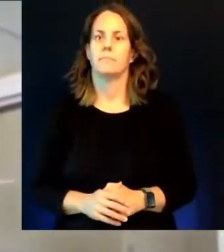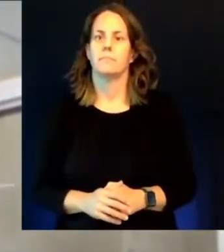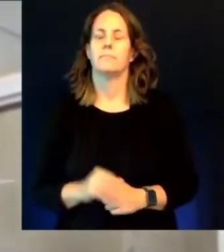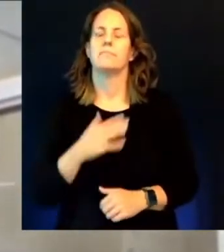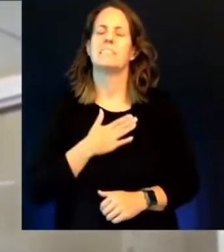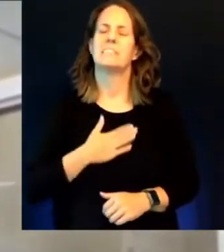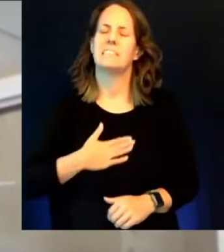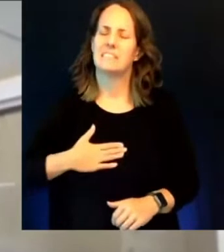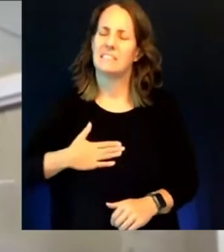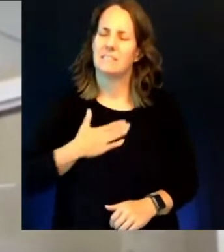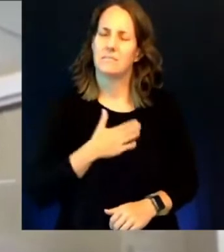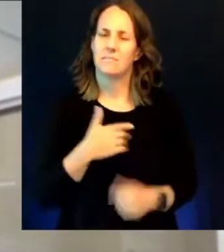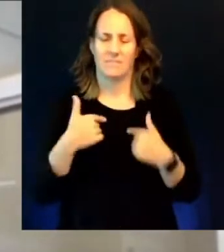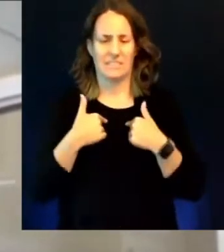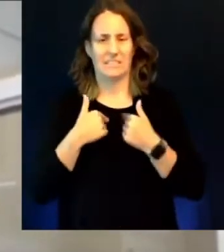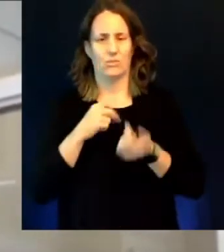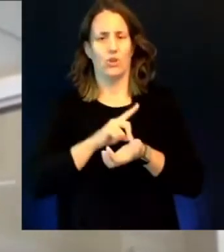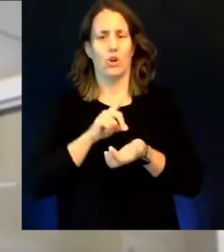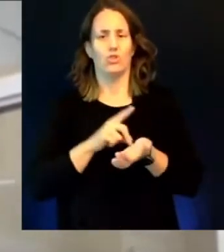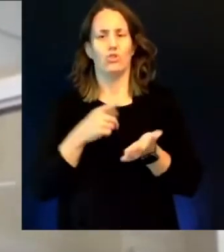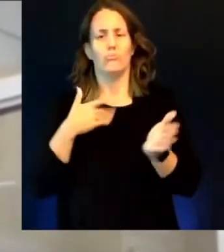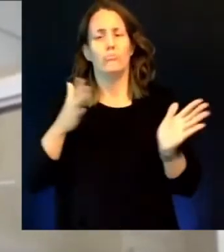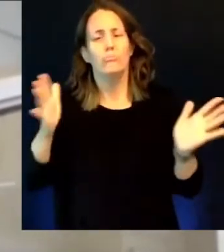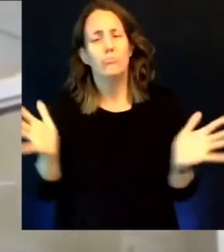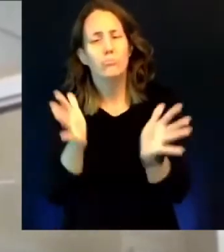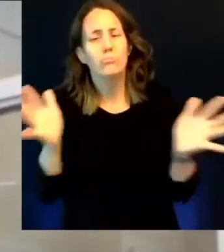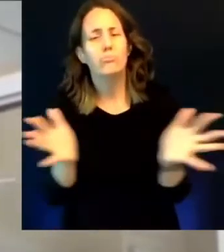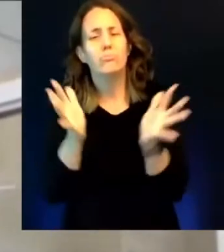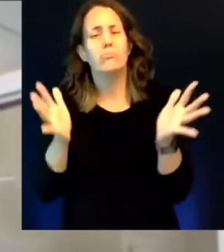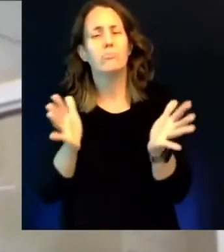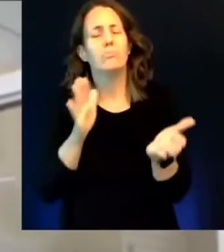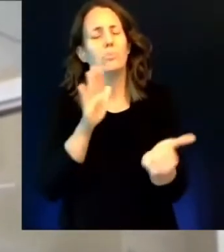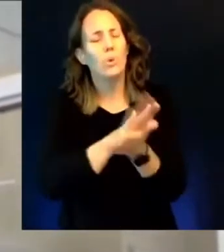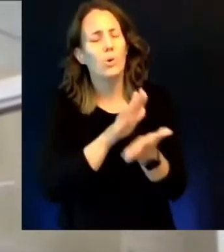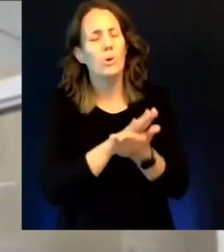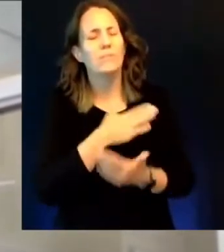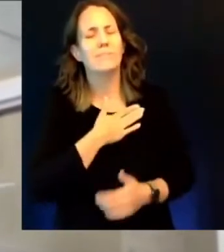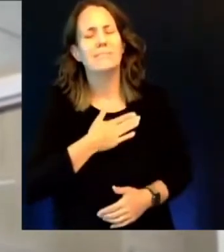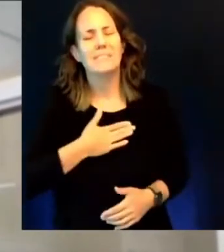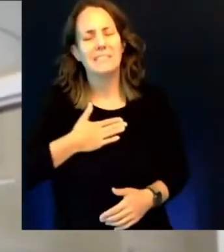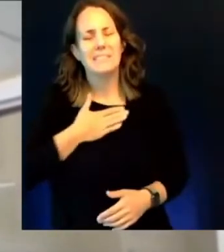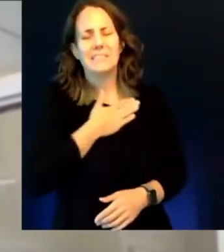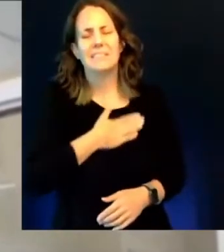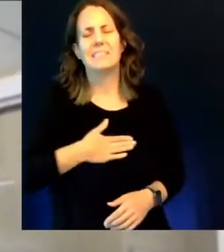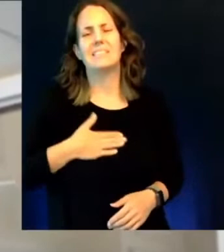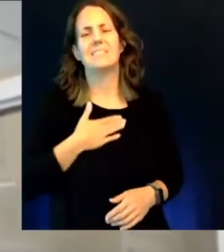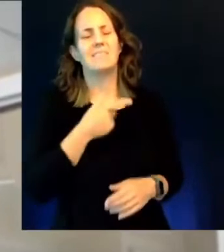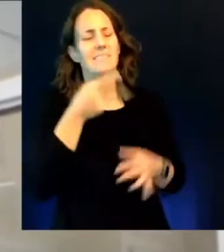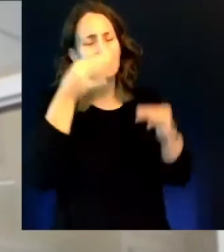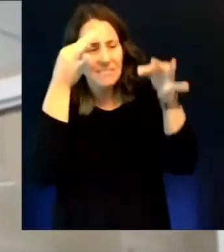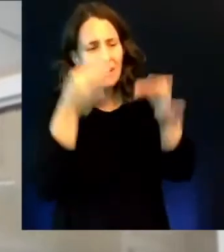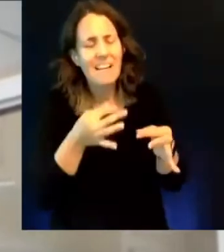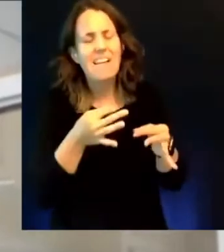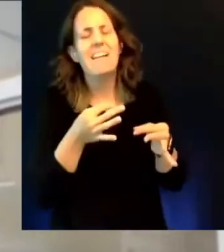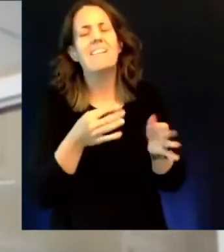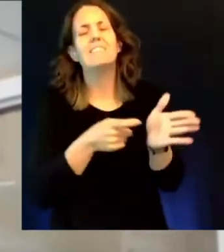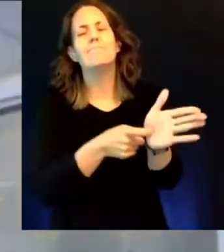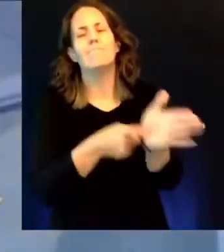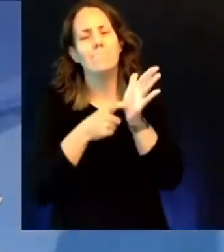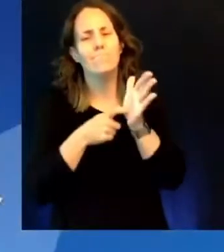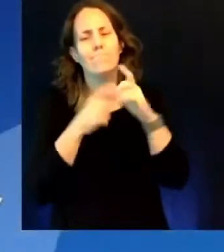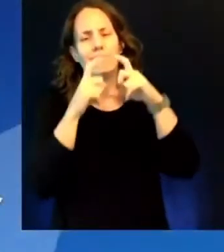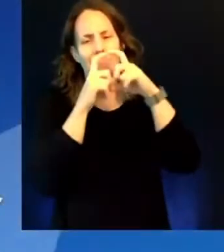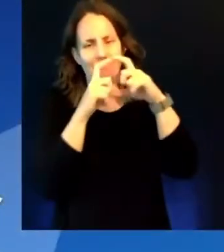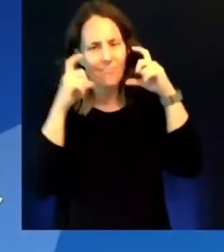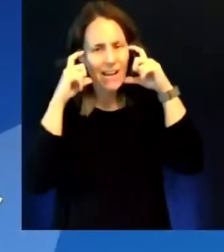decisions, to make our schools as safe as we possibly can. Doing so requires masks for everybody inside a school building.